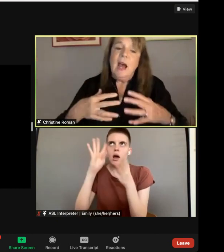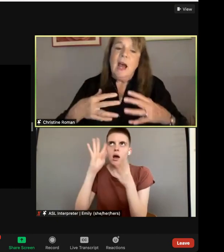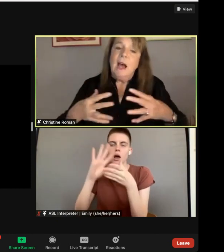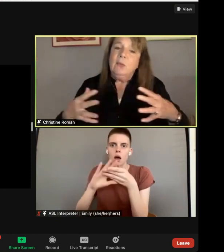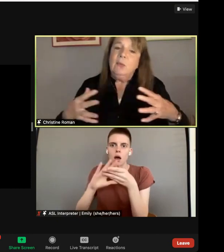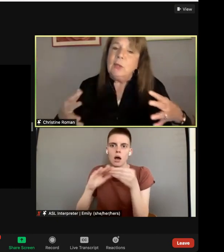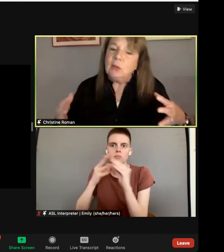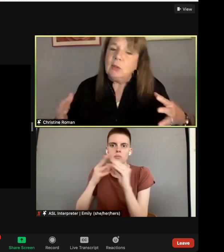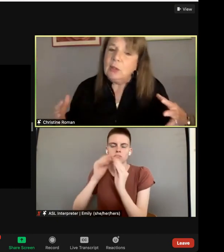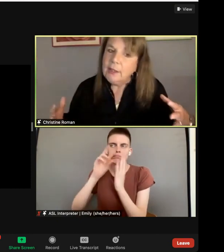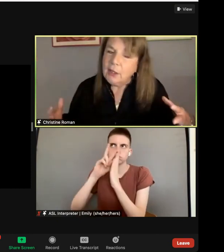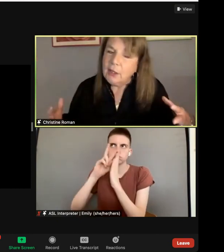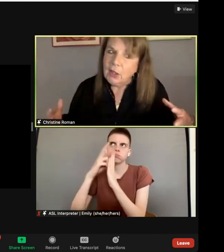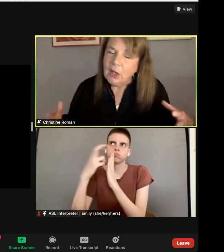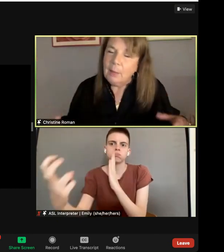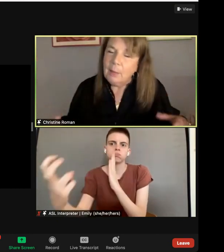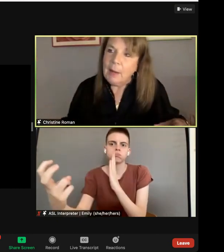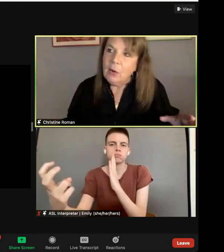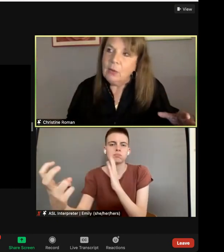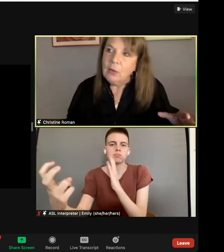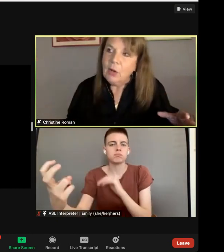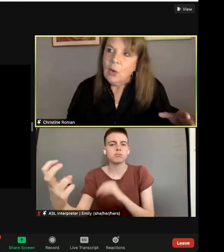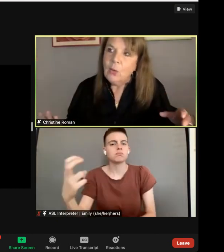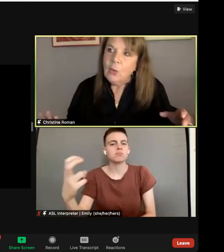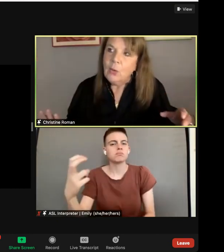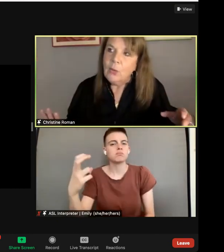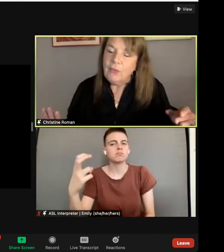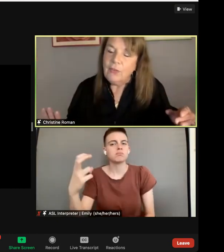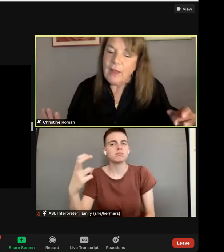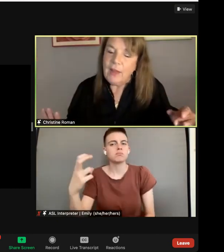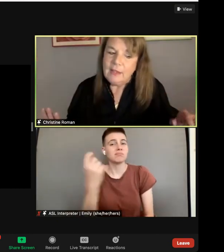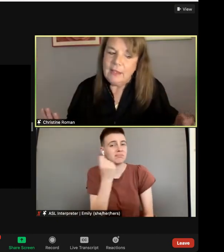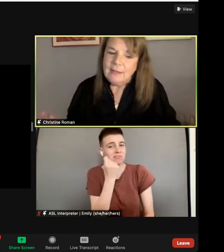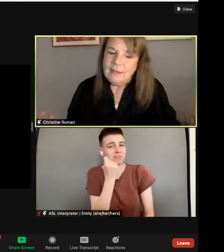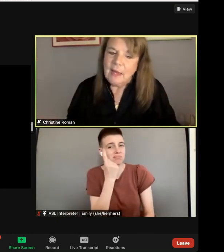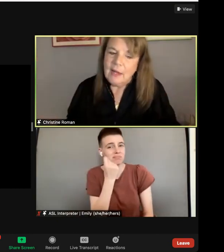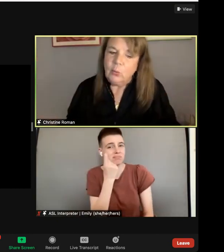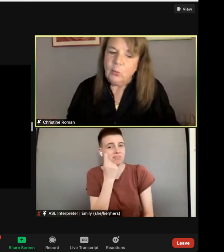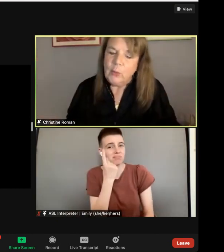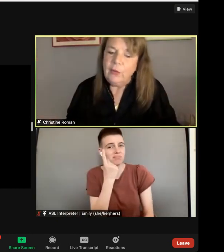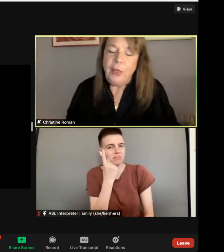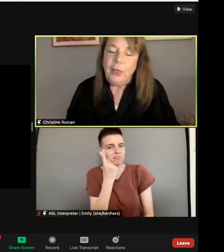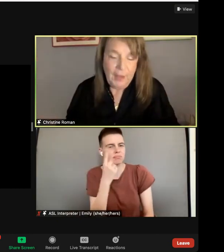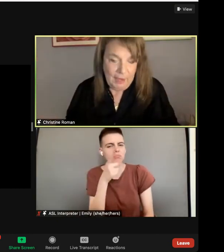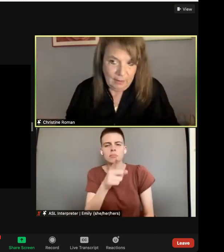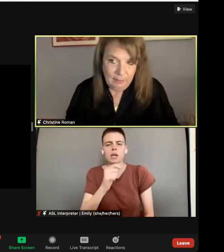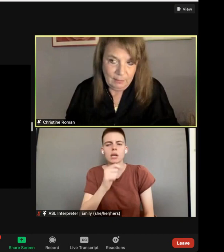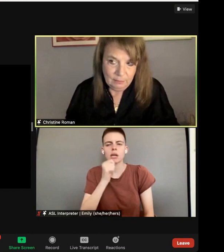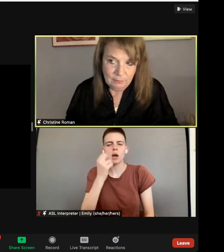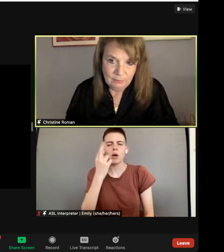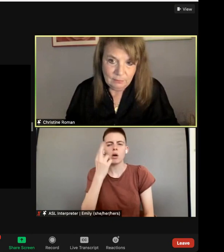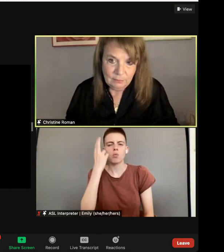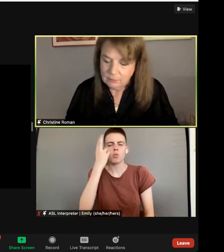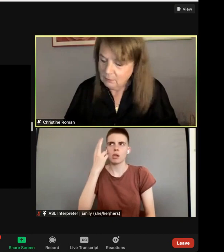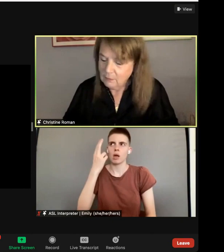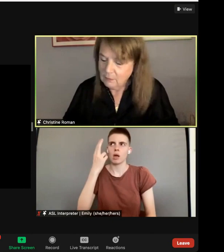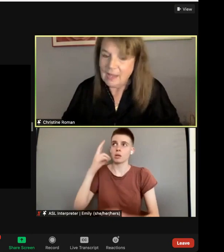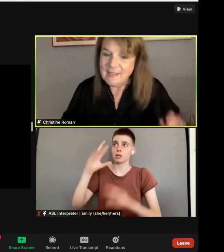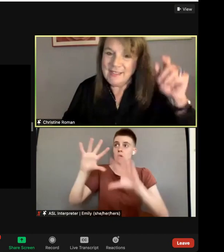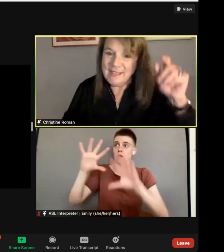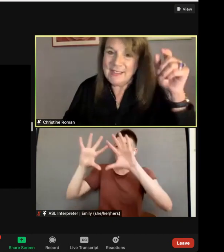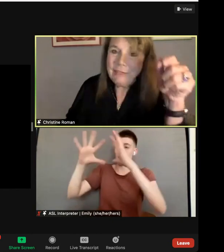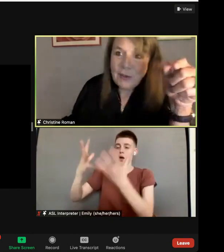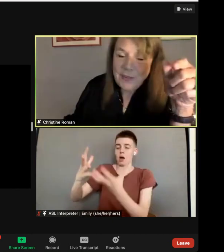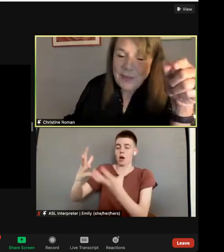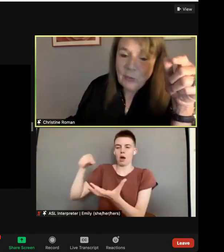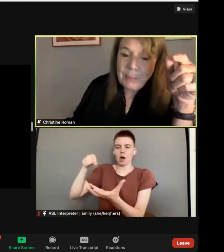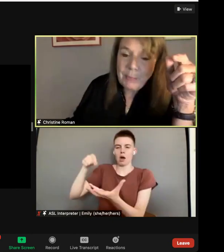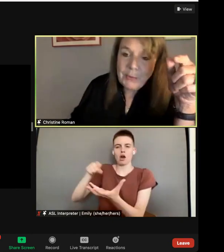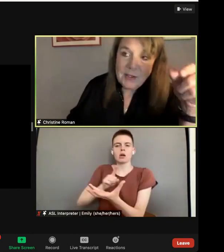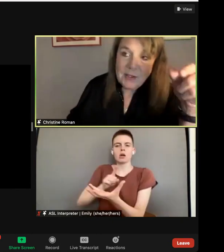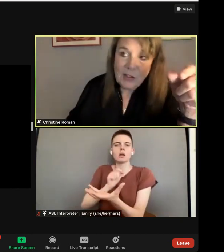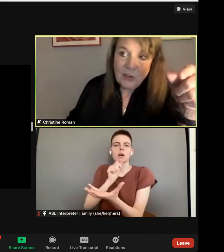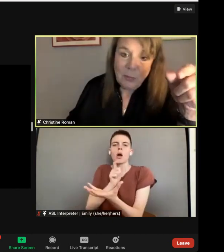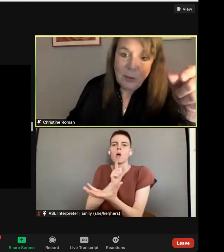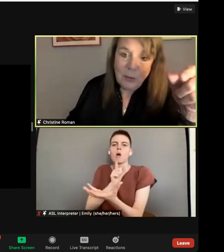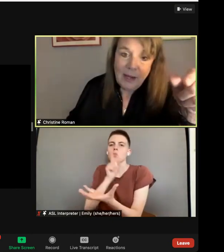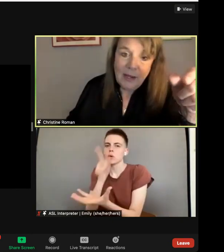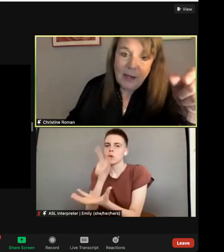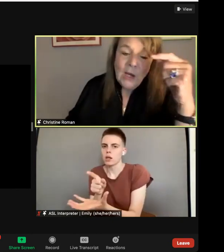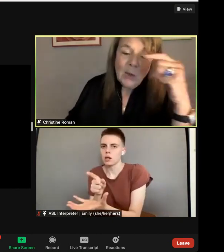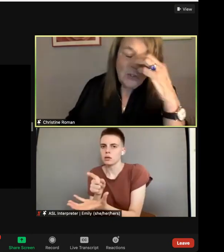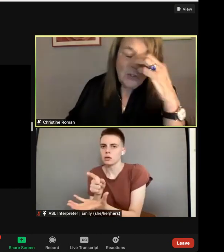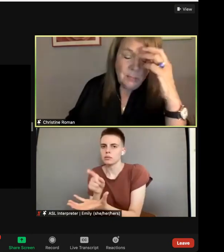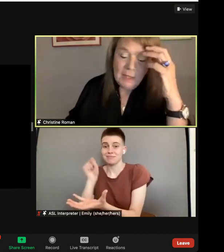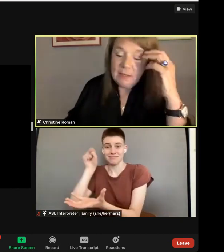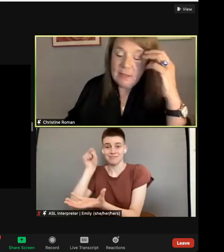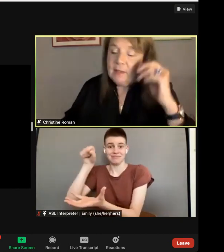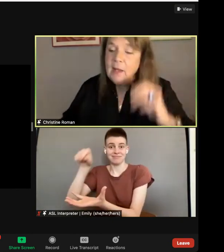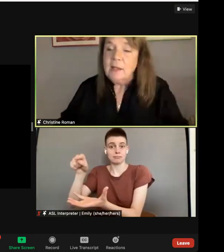is not real clear about the fact that it's not a real thing. That's different than representational